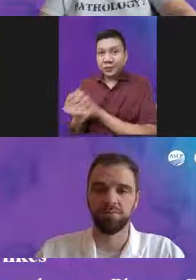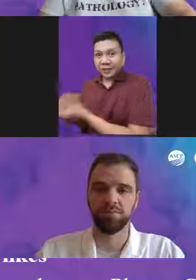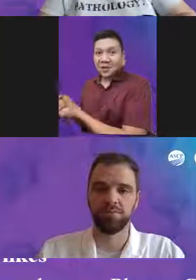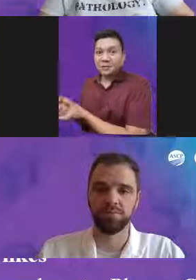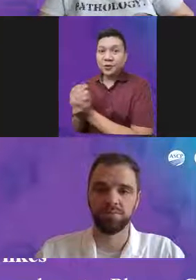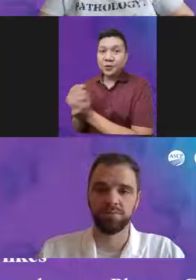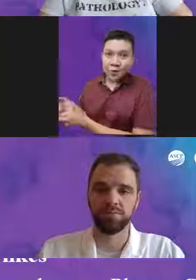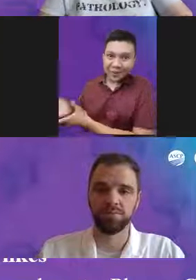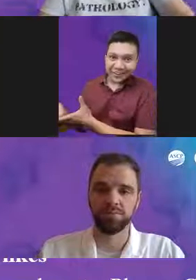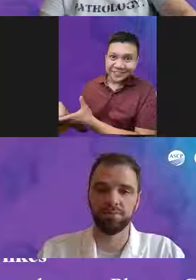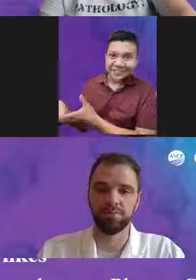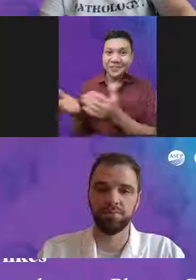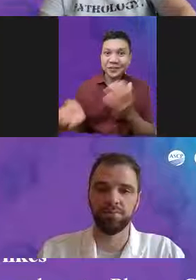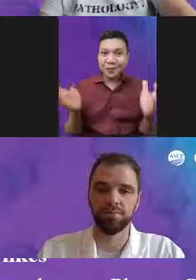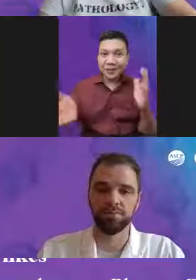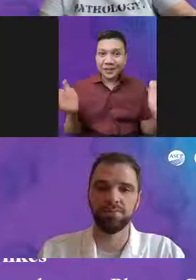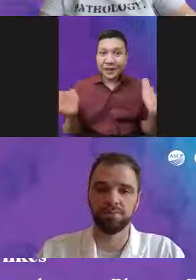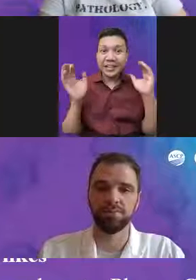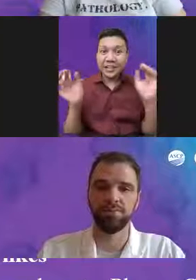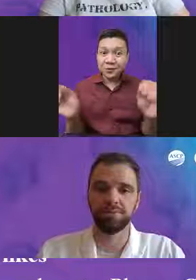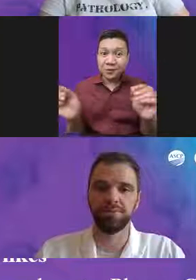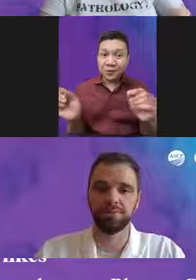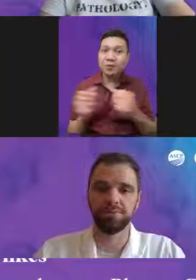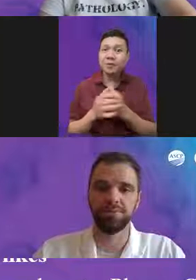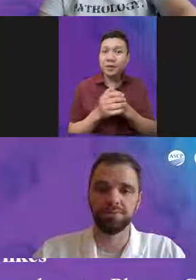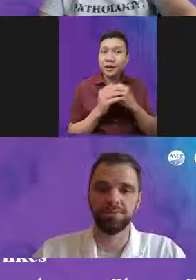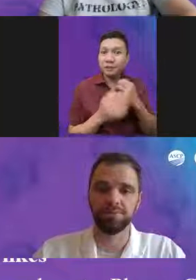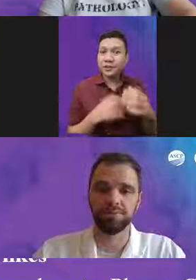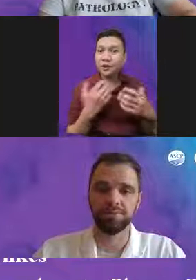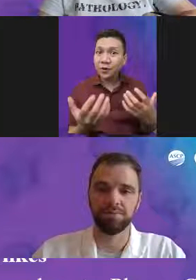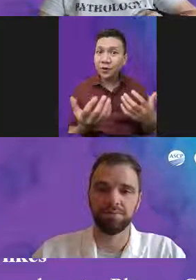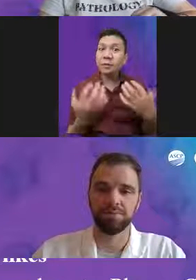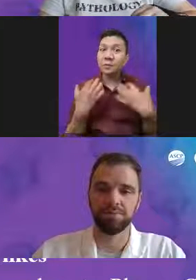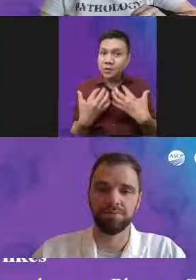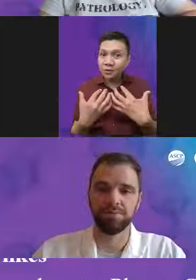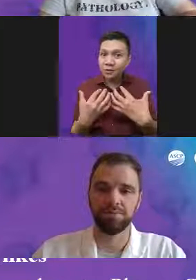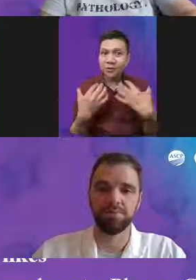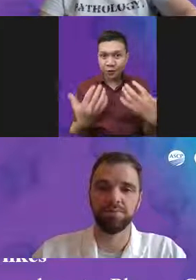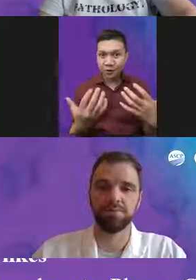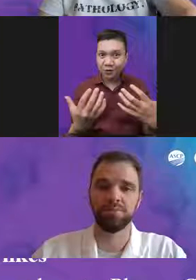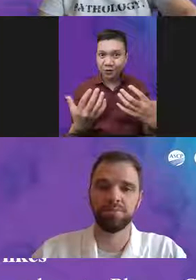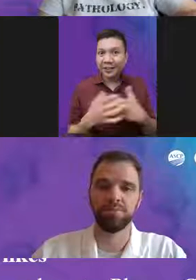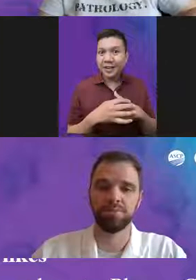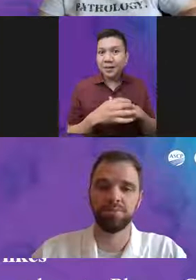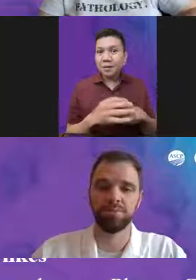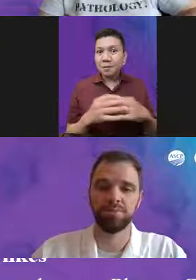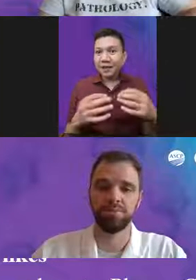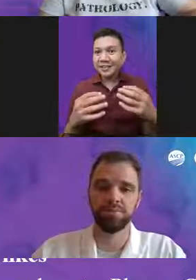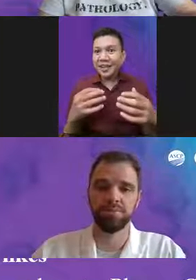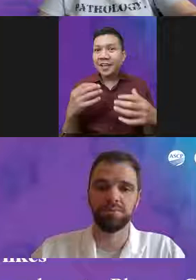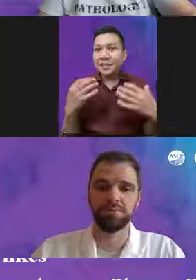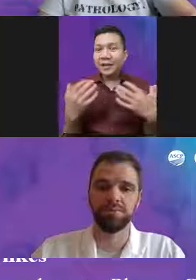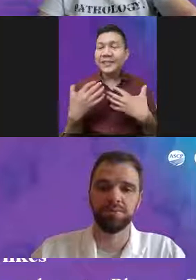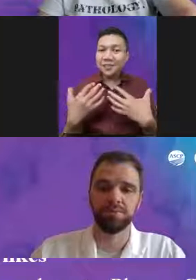and tell them, go here. Now they're walking in blindly. They don't know where what's going on, but we know what's going on. But